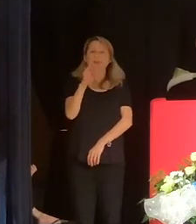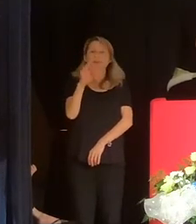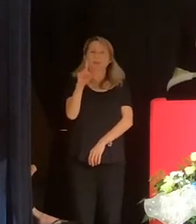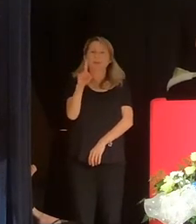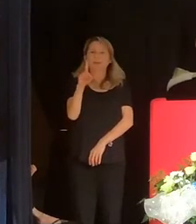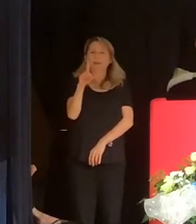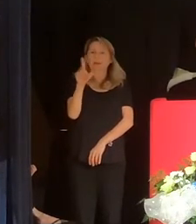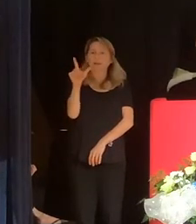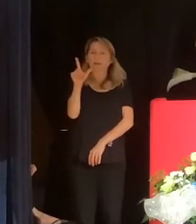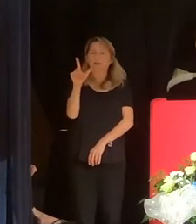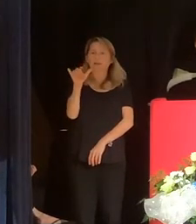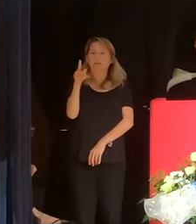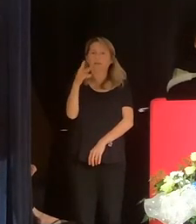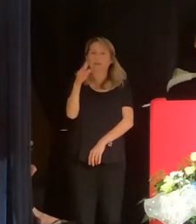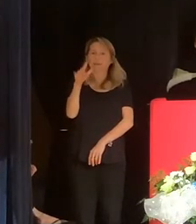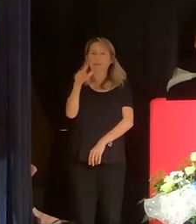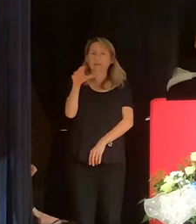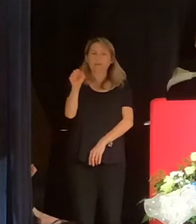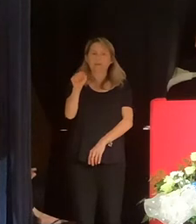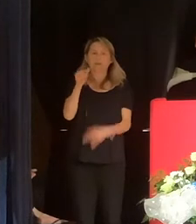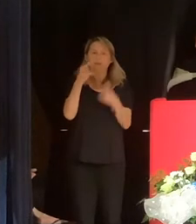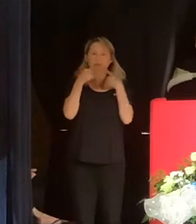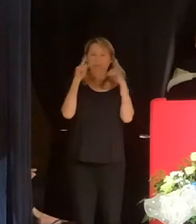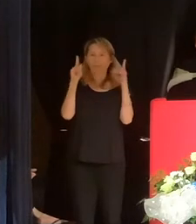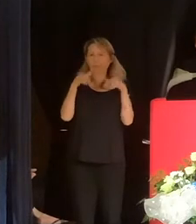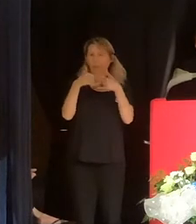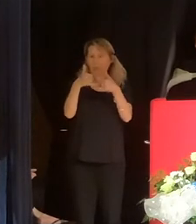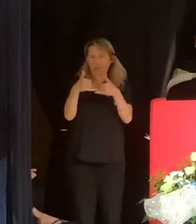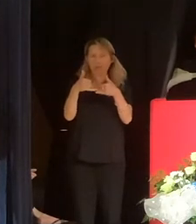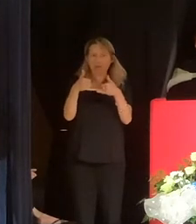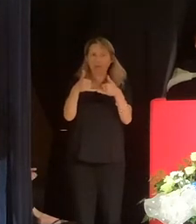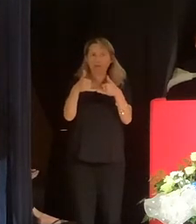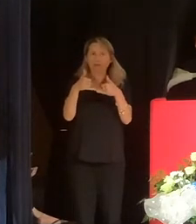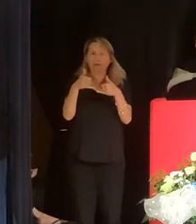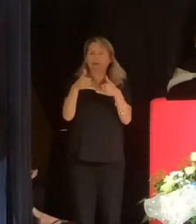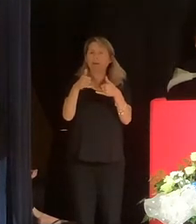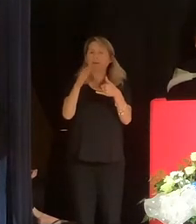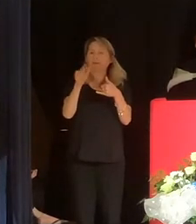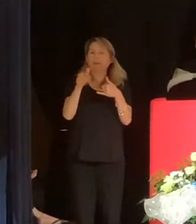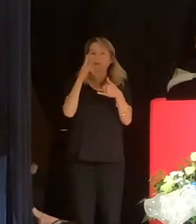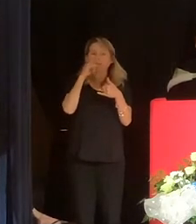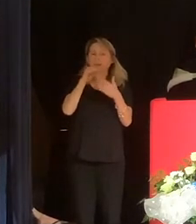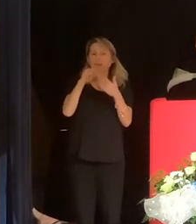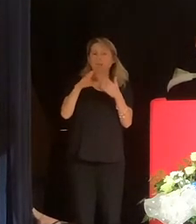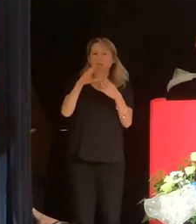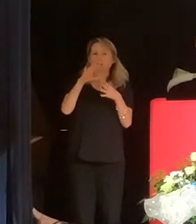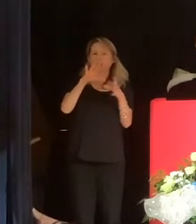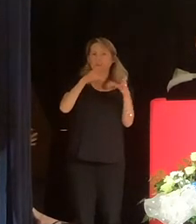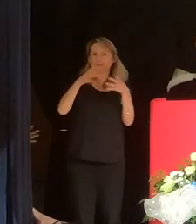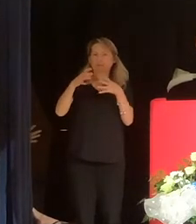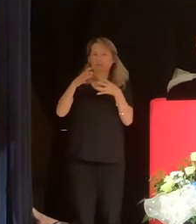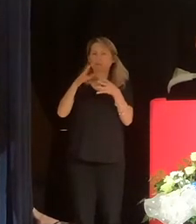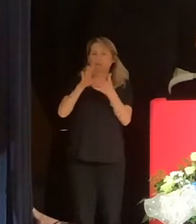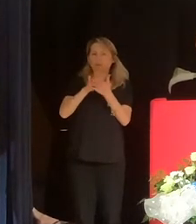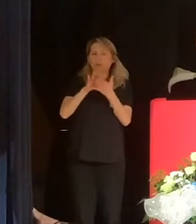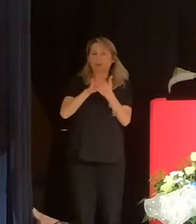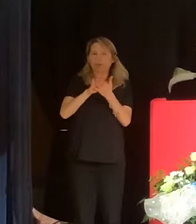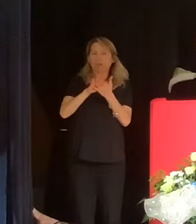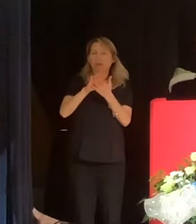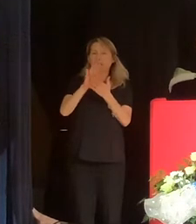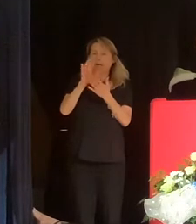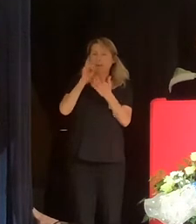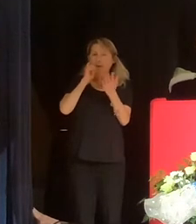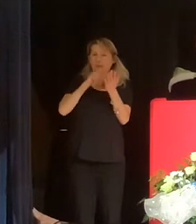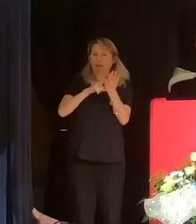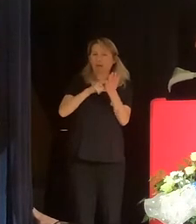Achievement Award is given to students at congregated schools in recognition of the contribution of Gerald